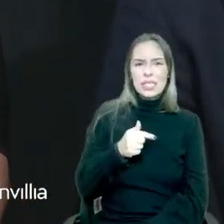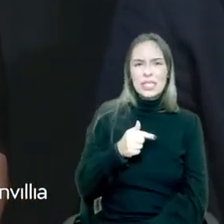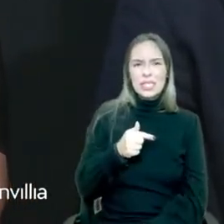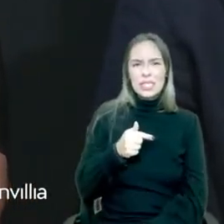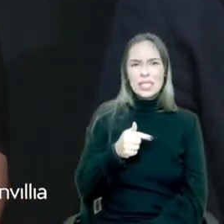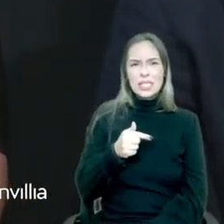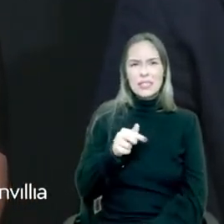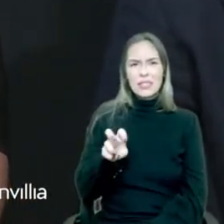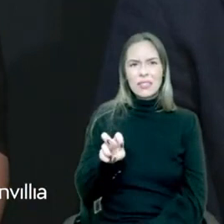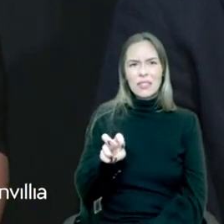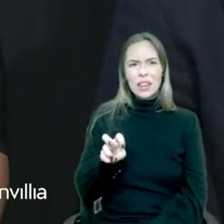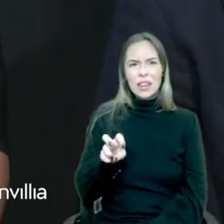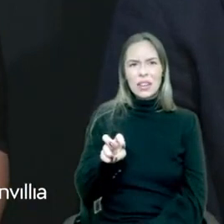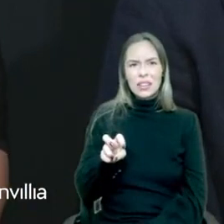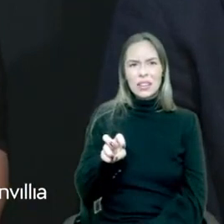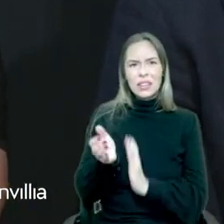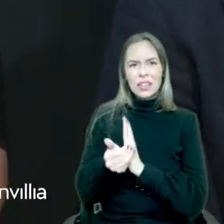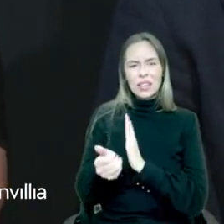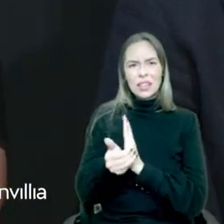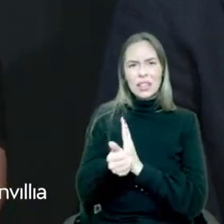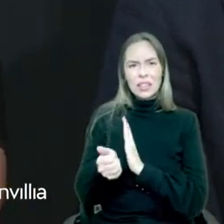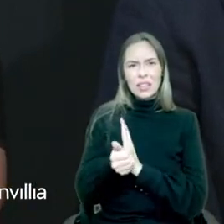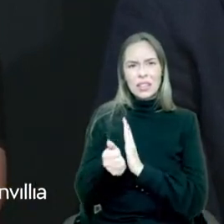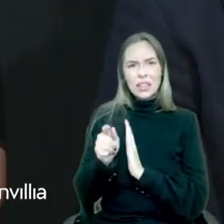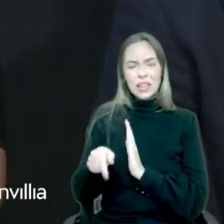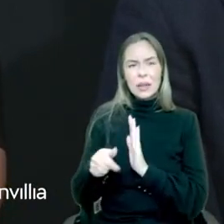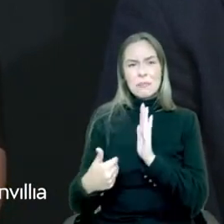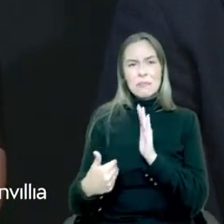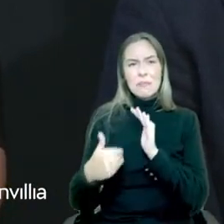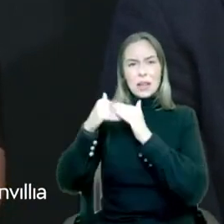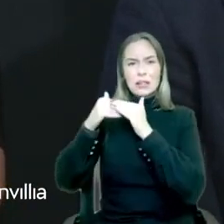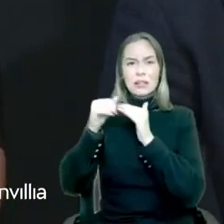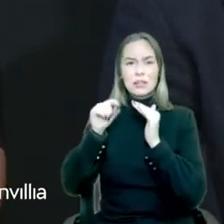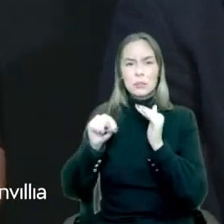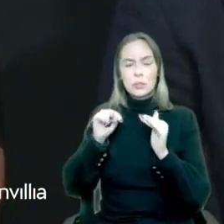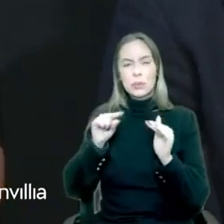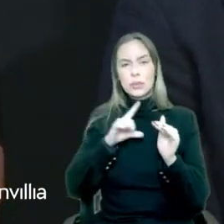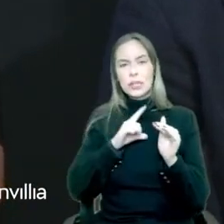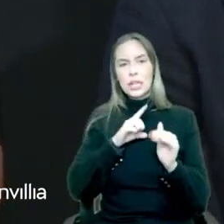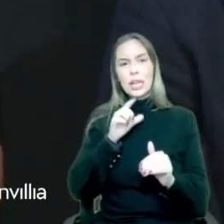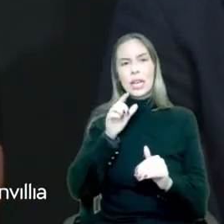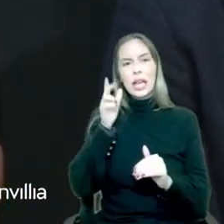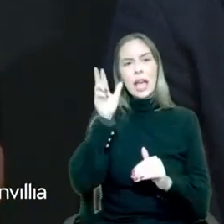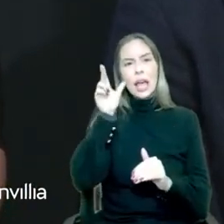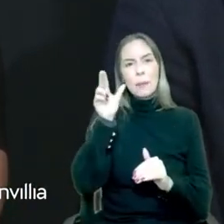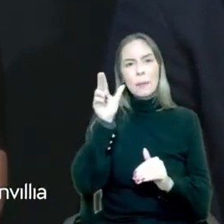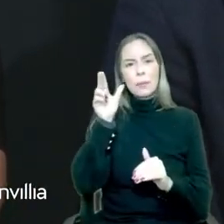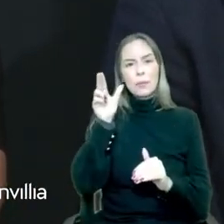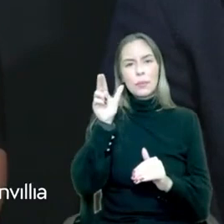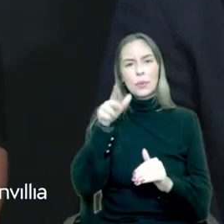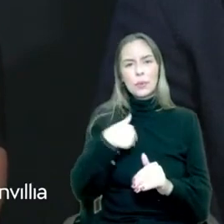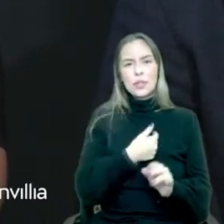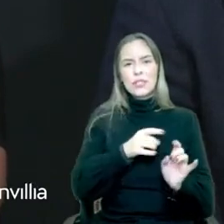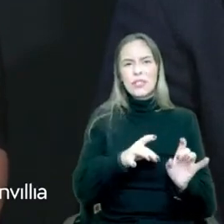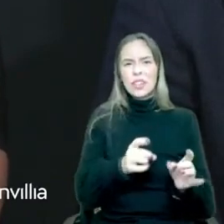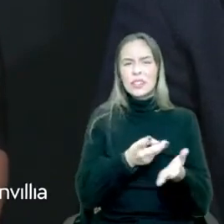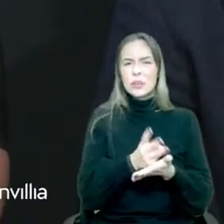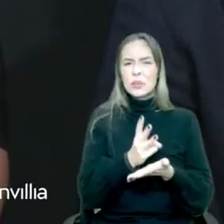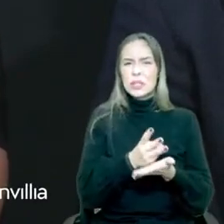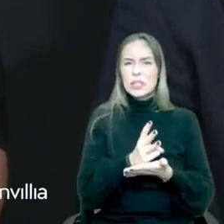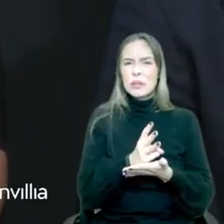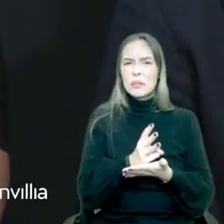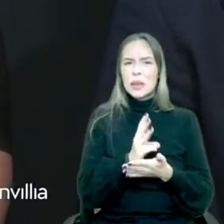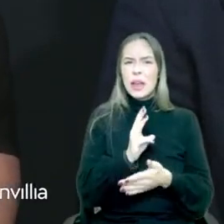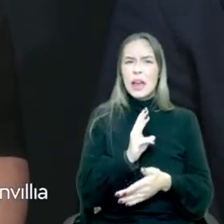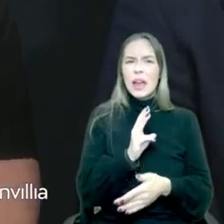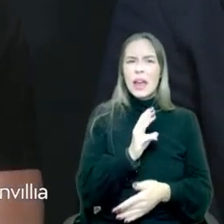needs to be a mass market. Just last April, we sold over WhatsApp more than $250 million. Then everything